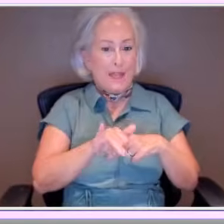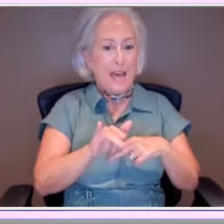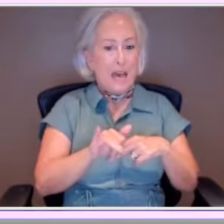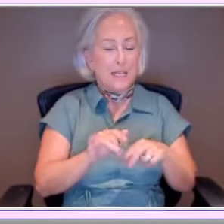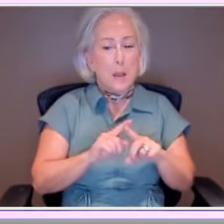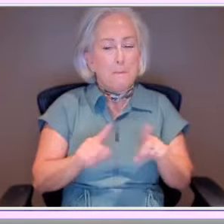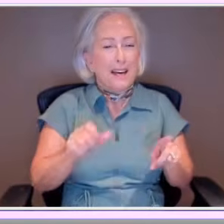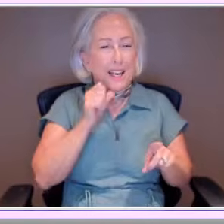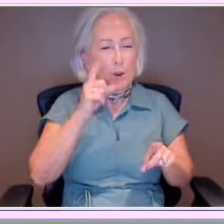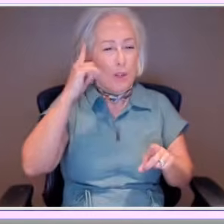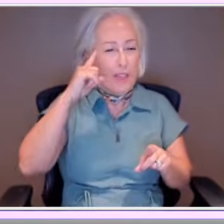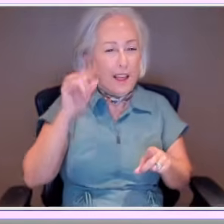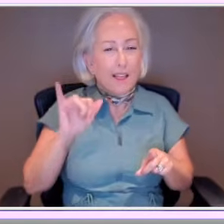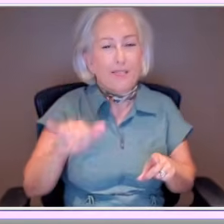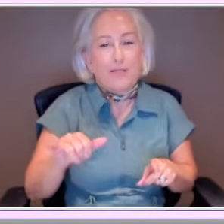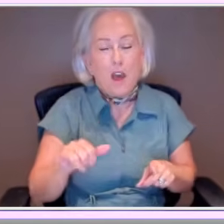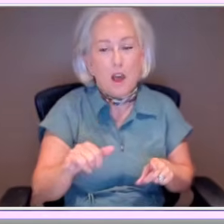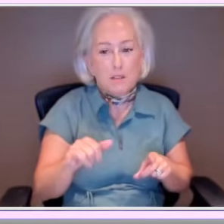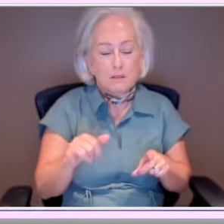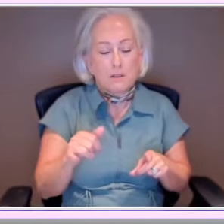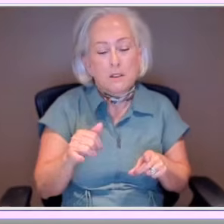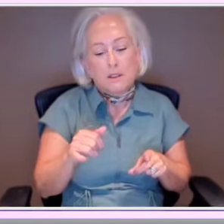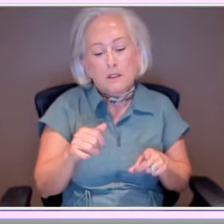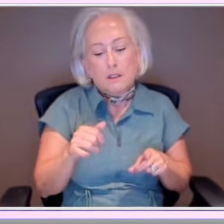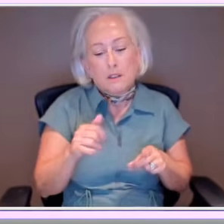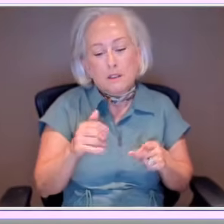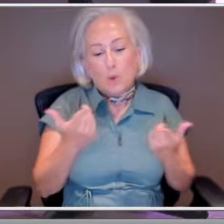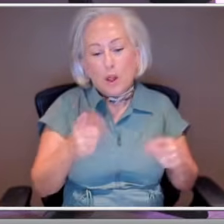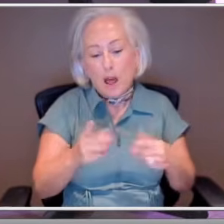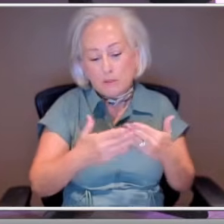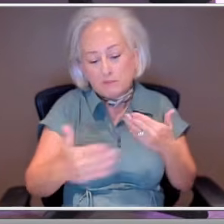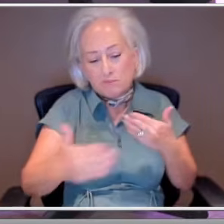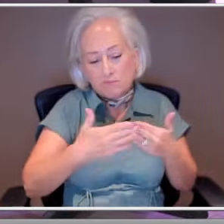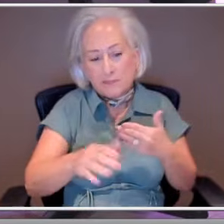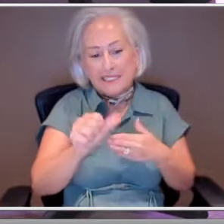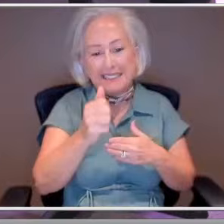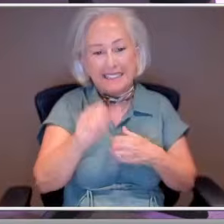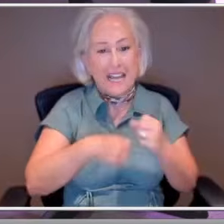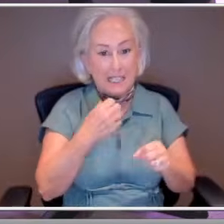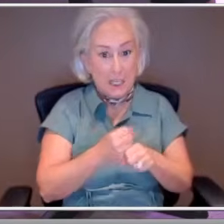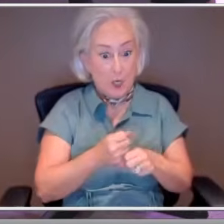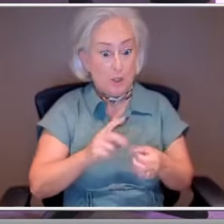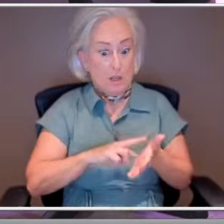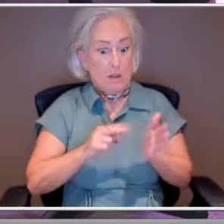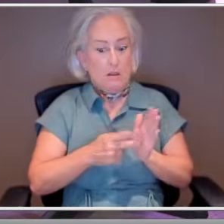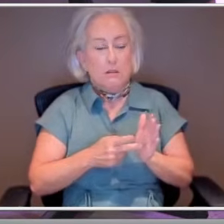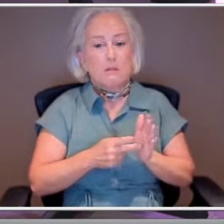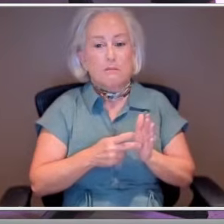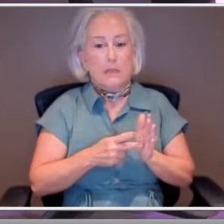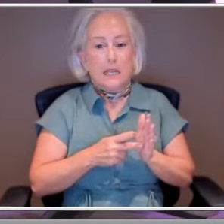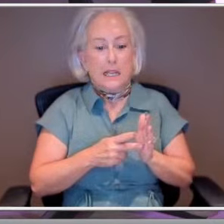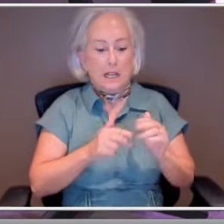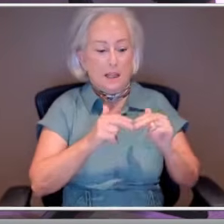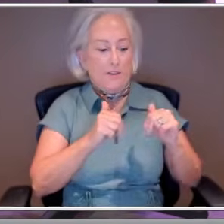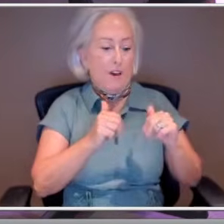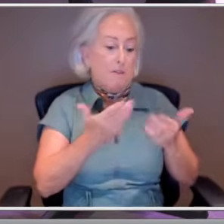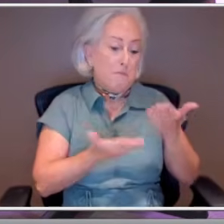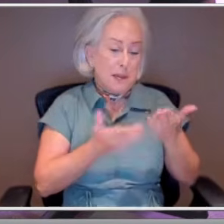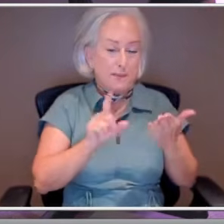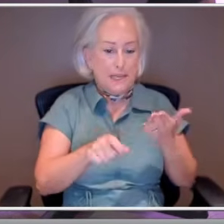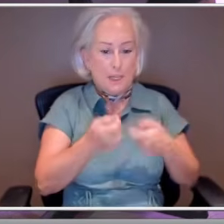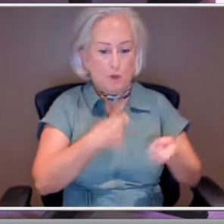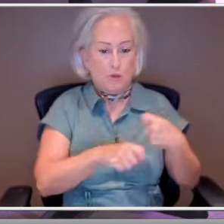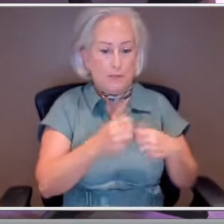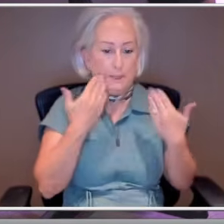10 years. But it's hard to predict where technology will take us. It goes so fast. Yeah. Technology Yep. moves at a warp speed. Jeremy Yenser, one